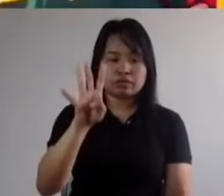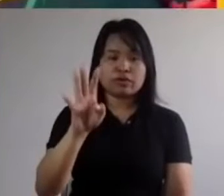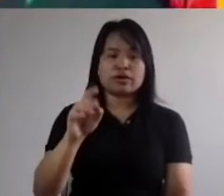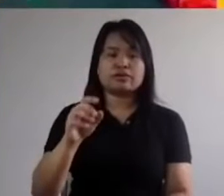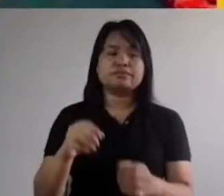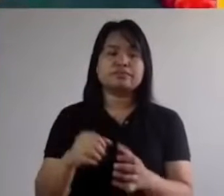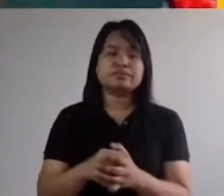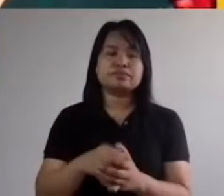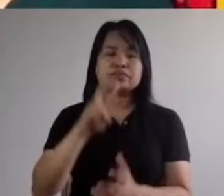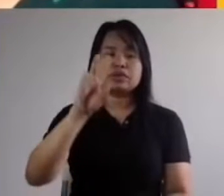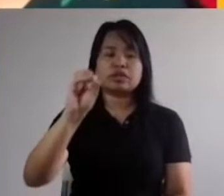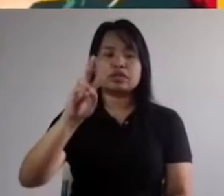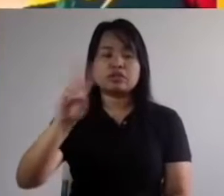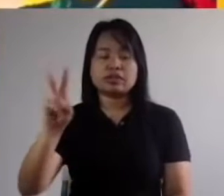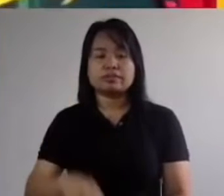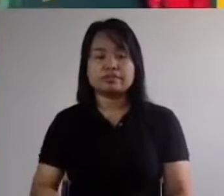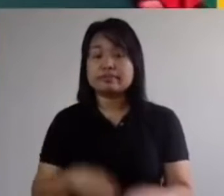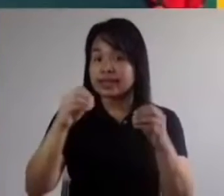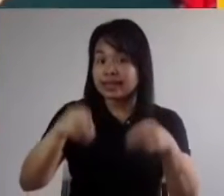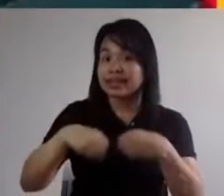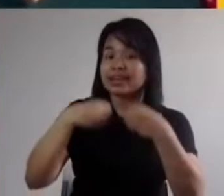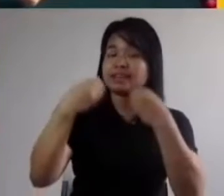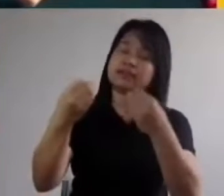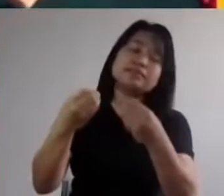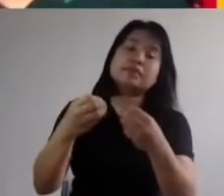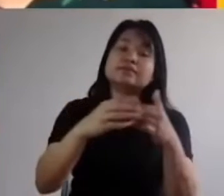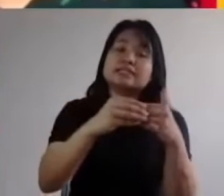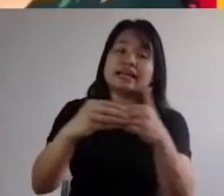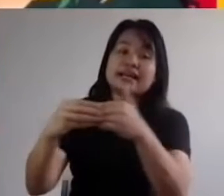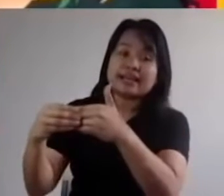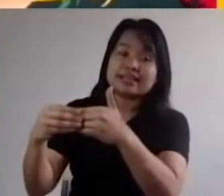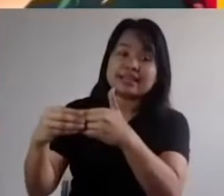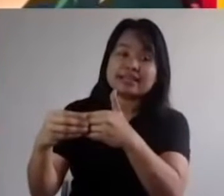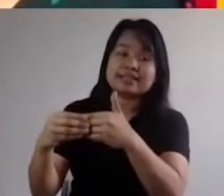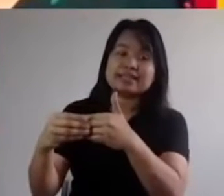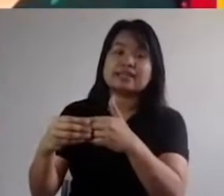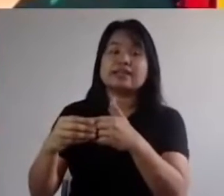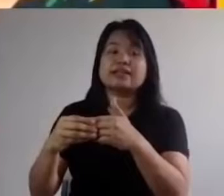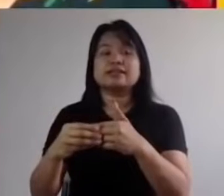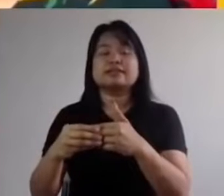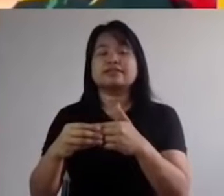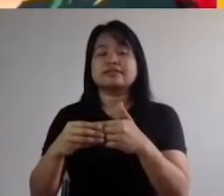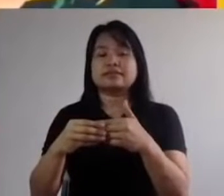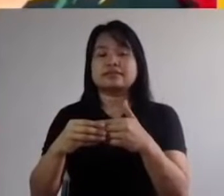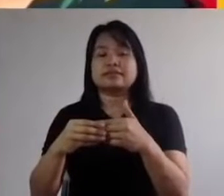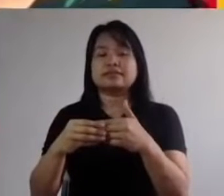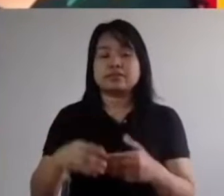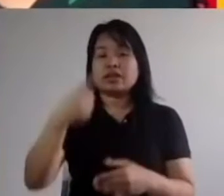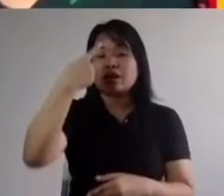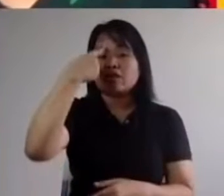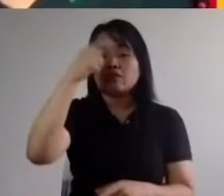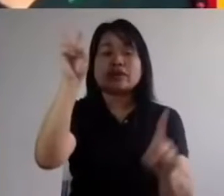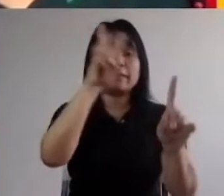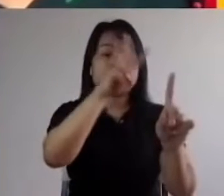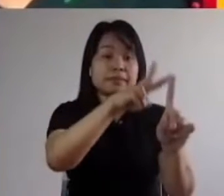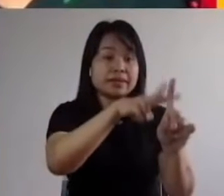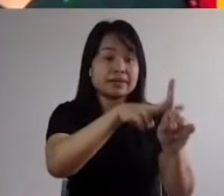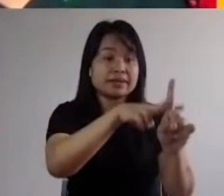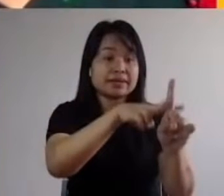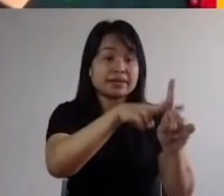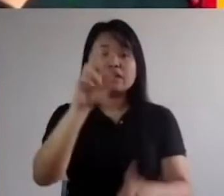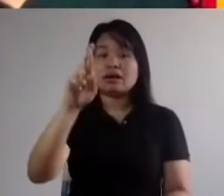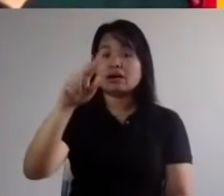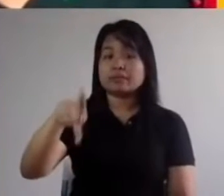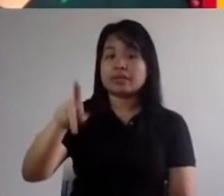it provides guidance, supplementary guidelines for the implementation of RPMS